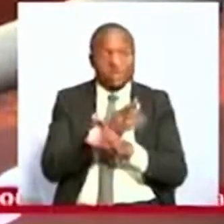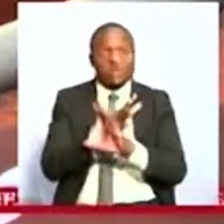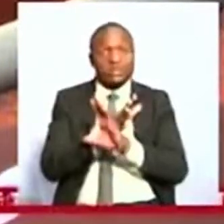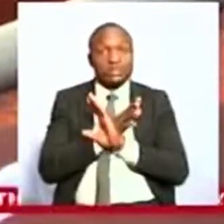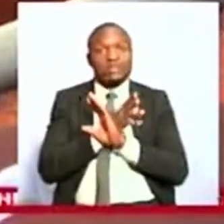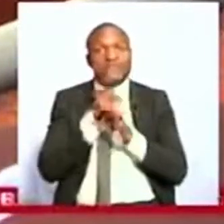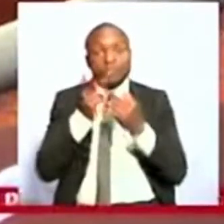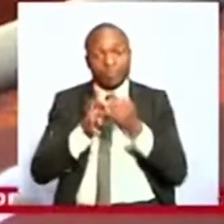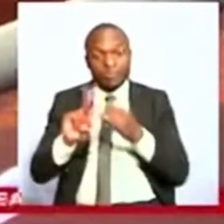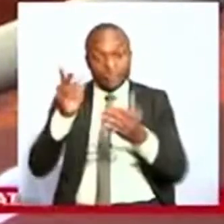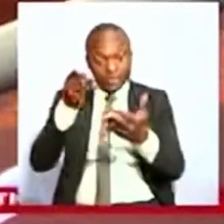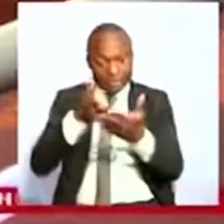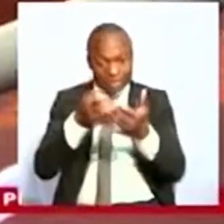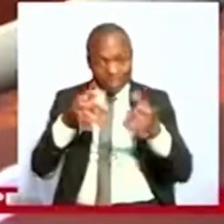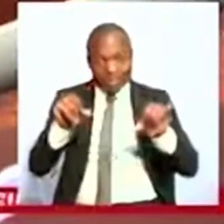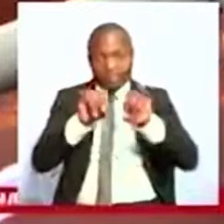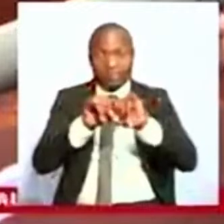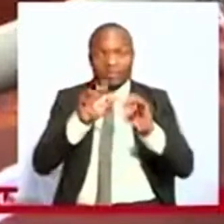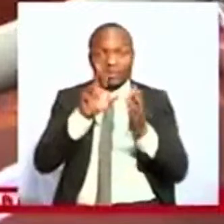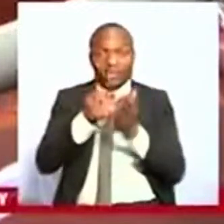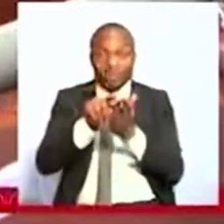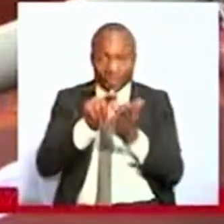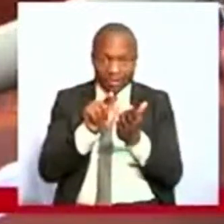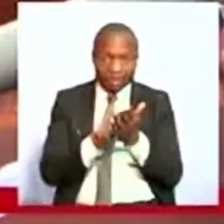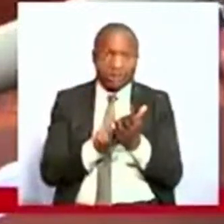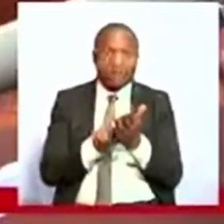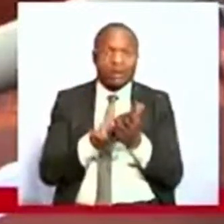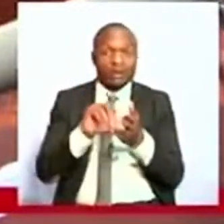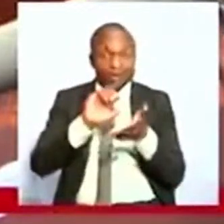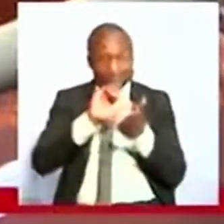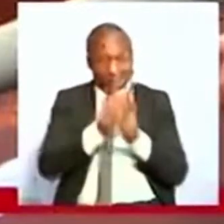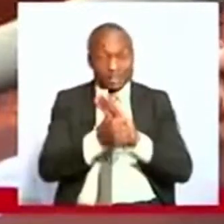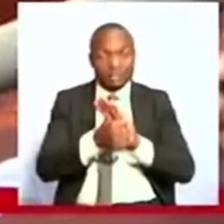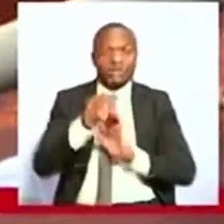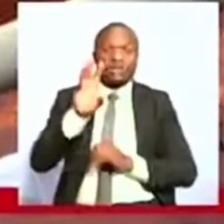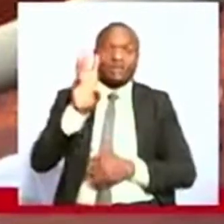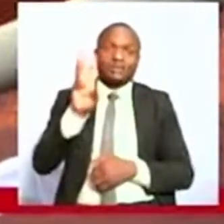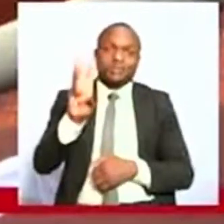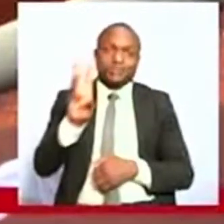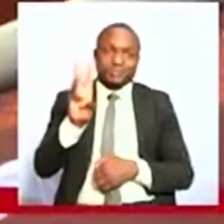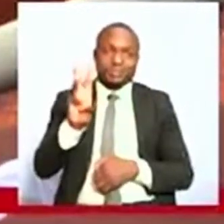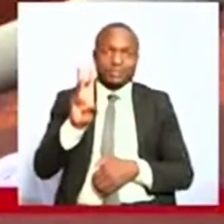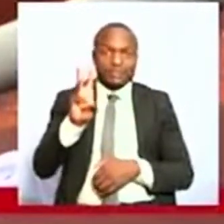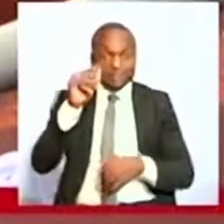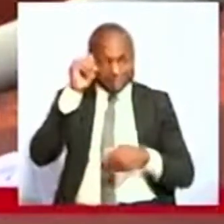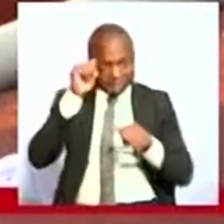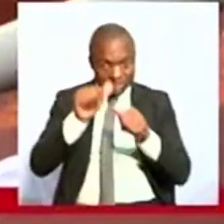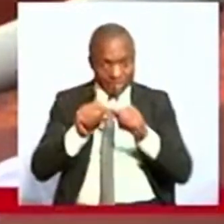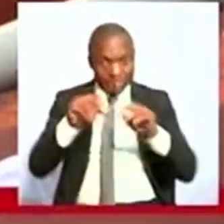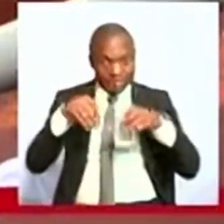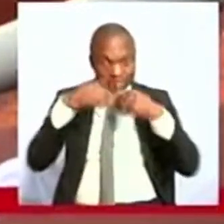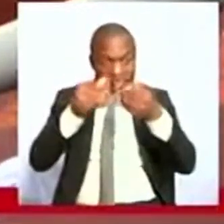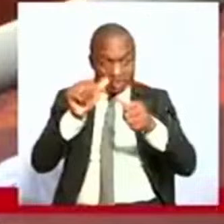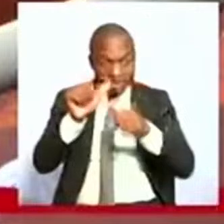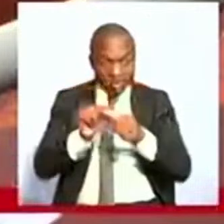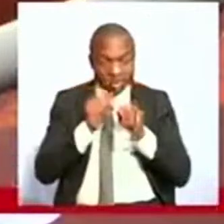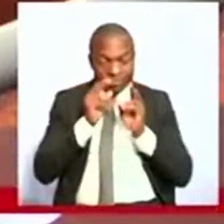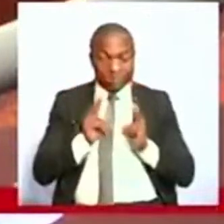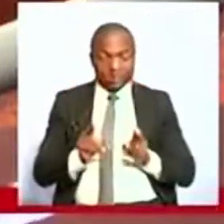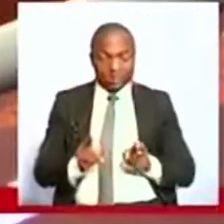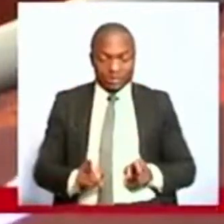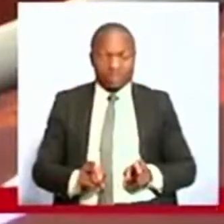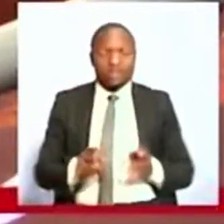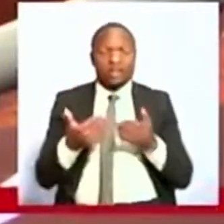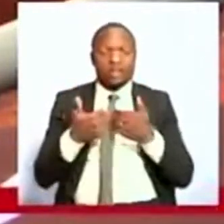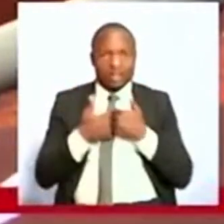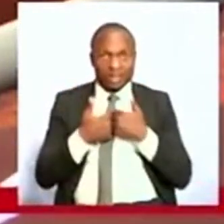important instrument. Article 6 of the Covenant provides that every human being has